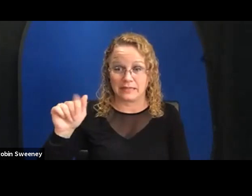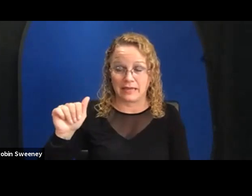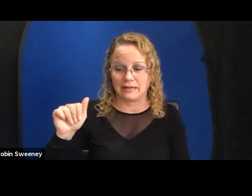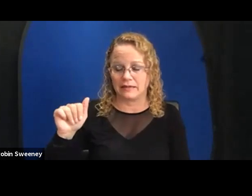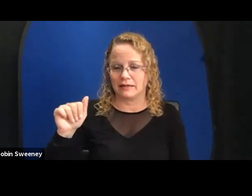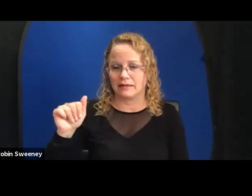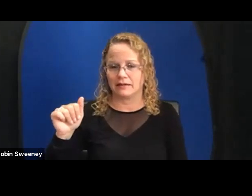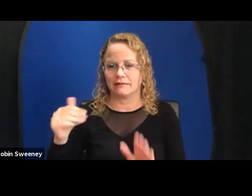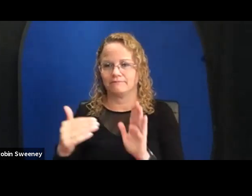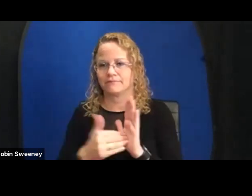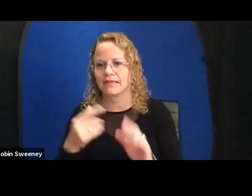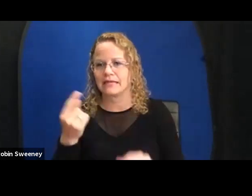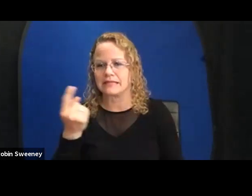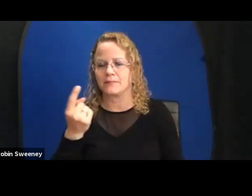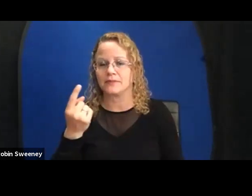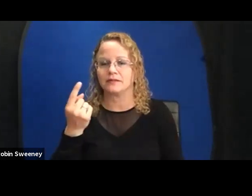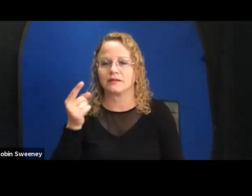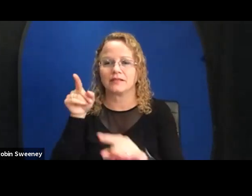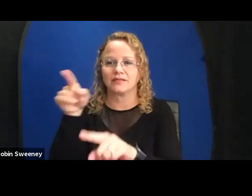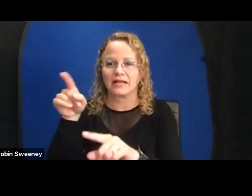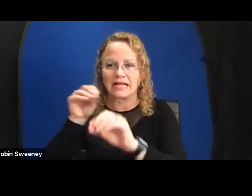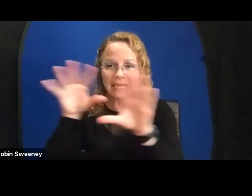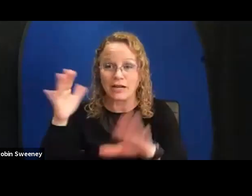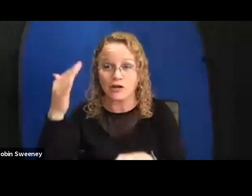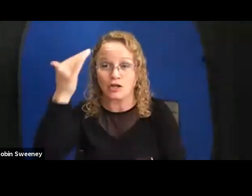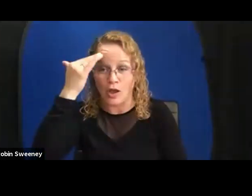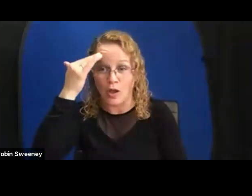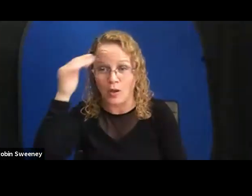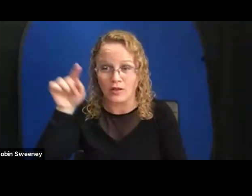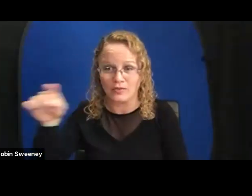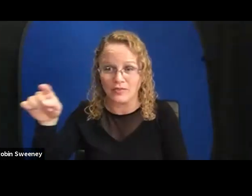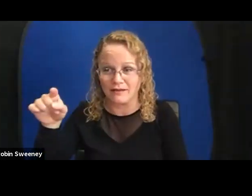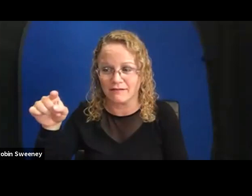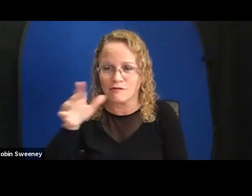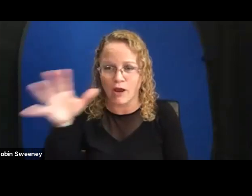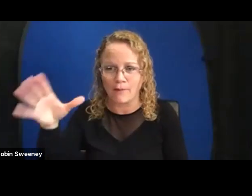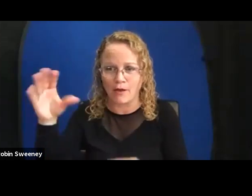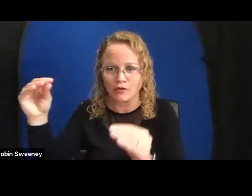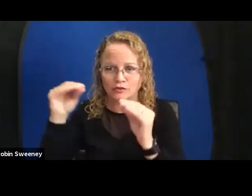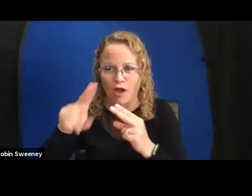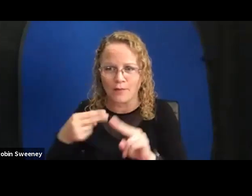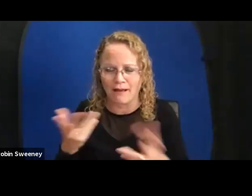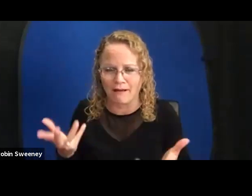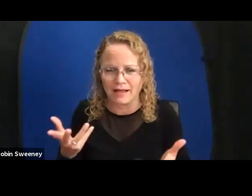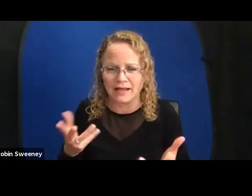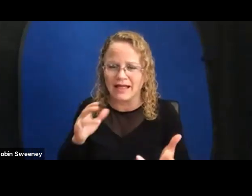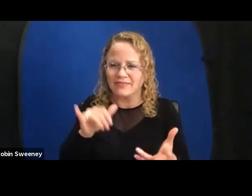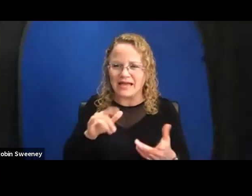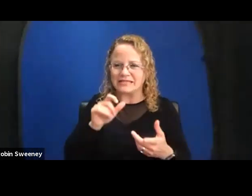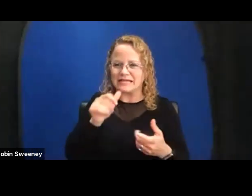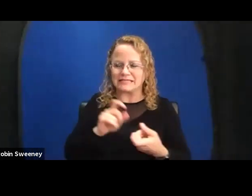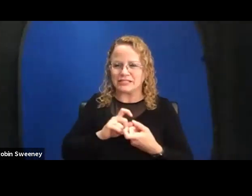something that someone clearly knows their grandmother taught them about the Tuskegee study, that doesn't undo